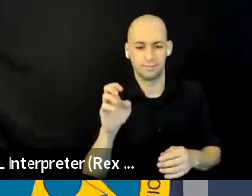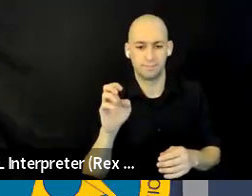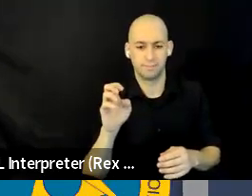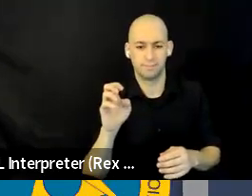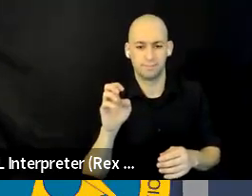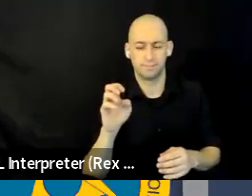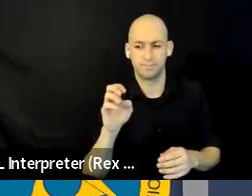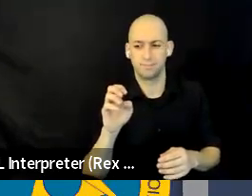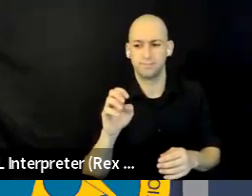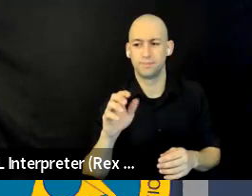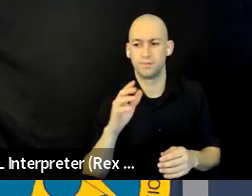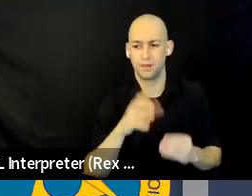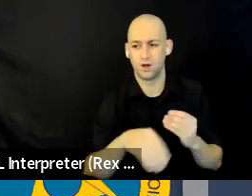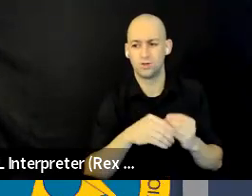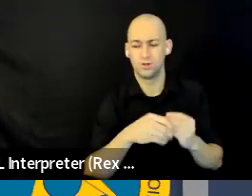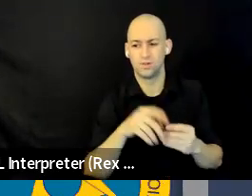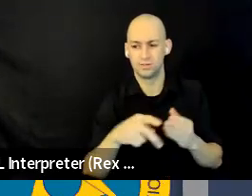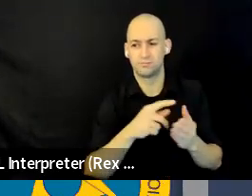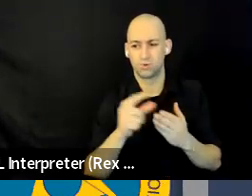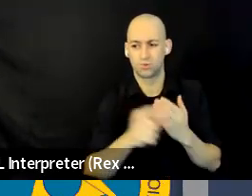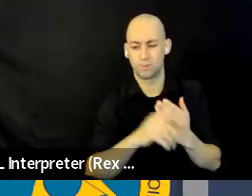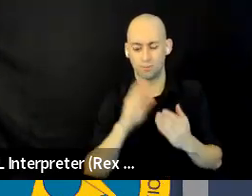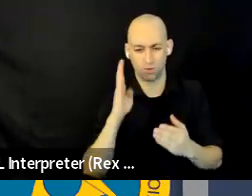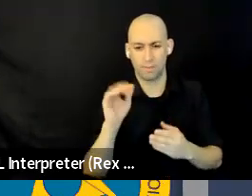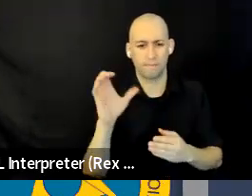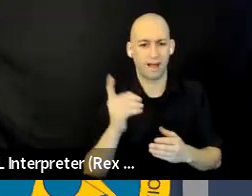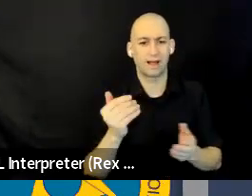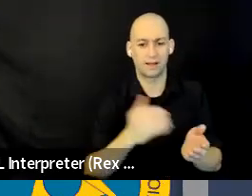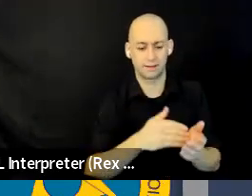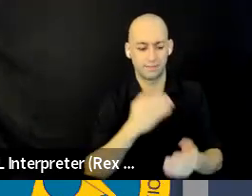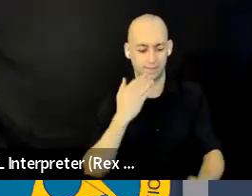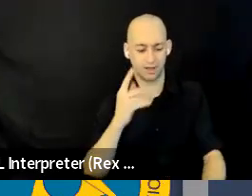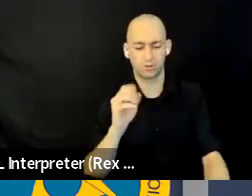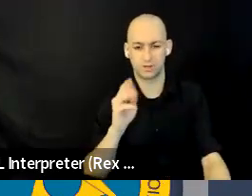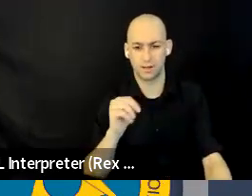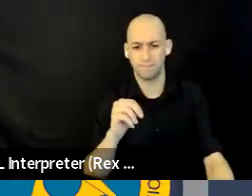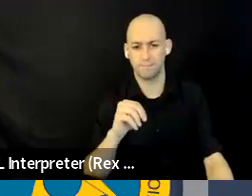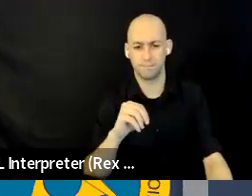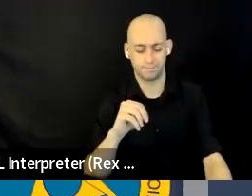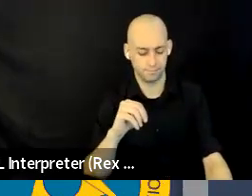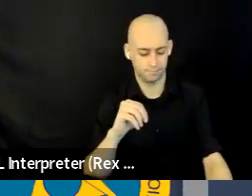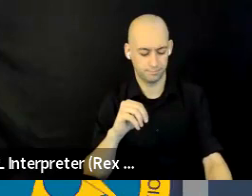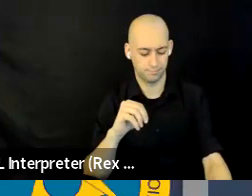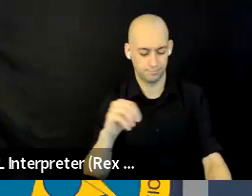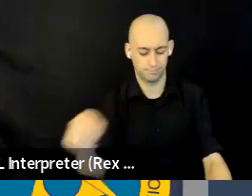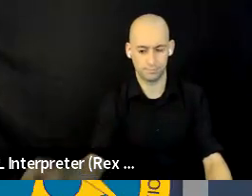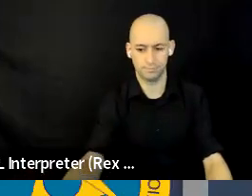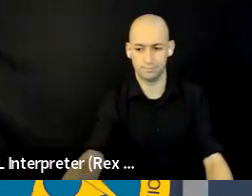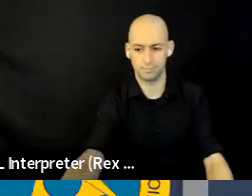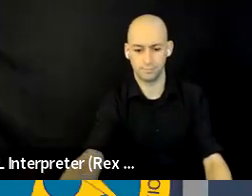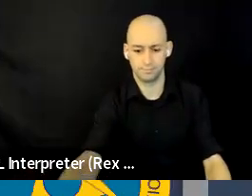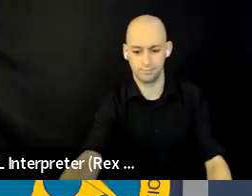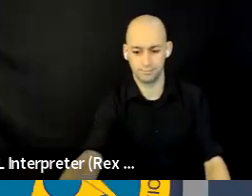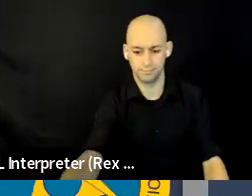will be back again. Thank you, Tom. Next up, we have Jerry Barton, El Dorado County.